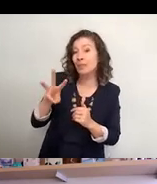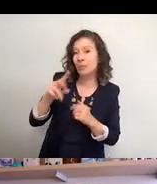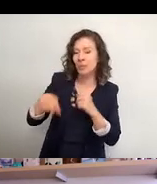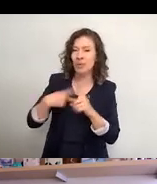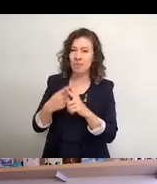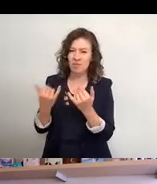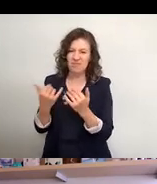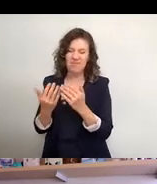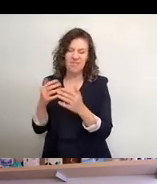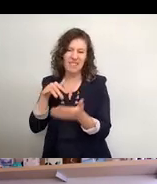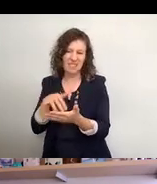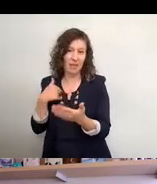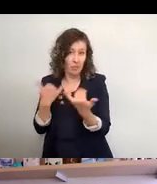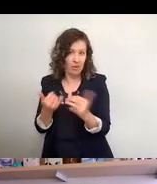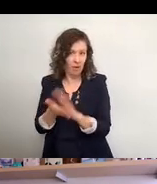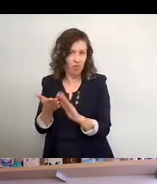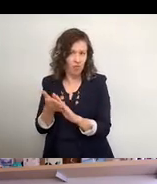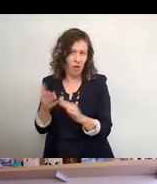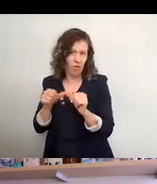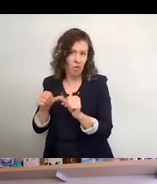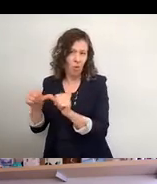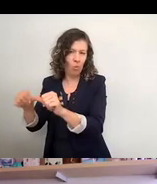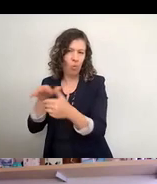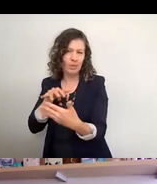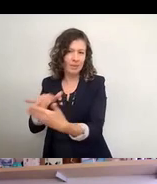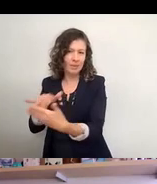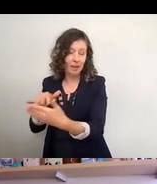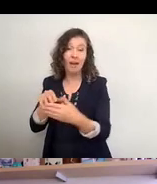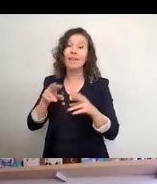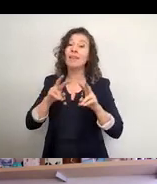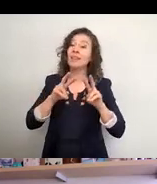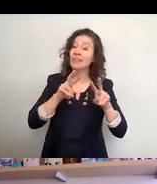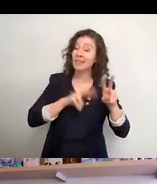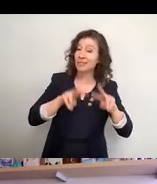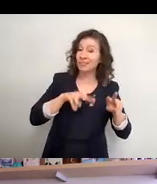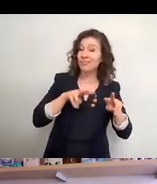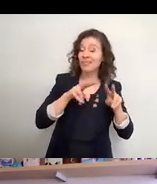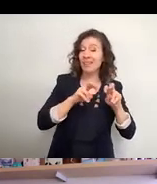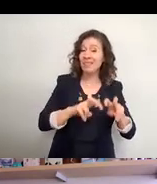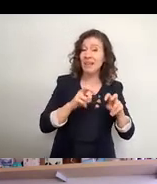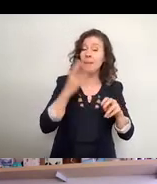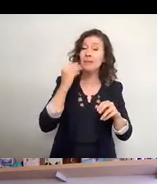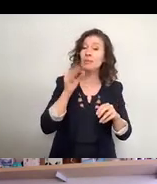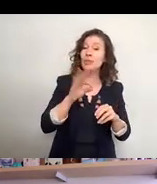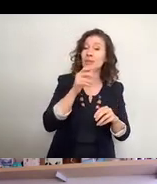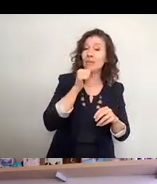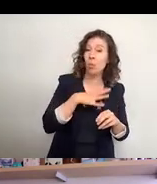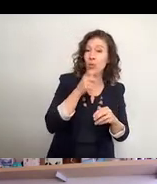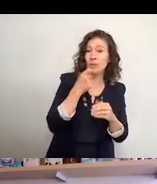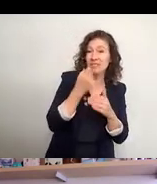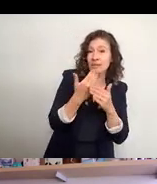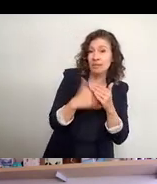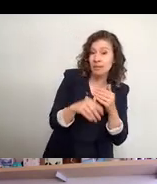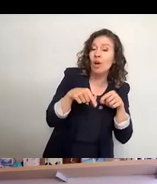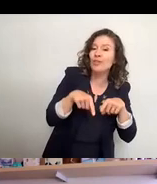study we're currently conducting, which are examining the experiences of pregnant and postpartum women during the